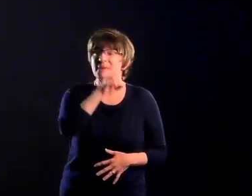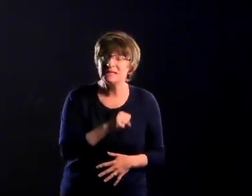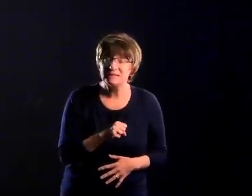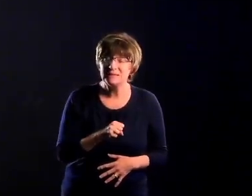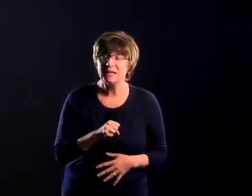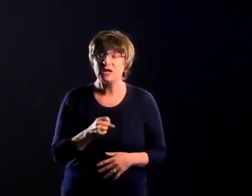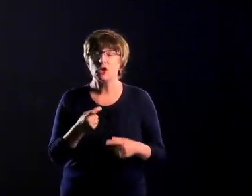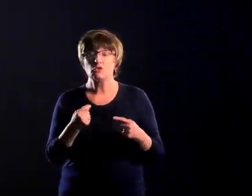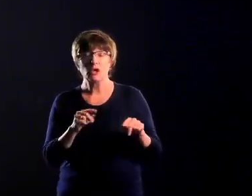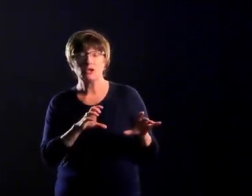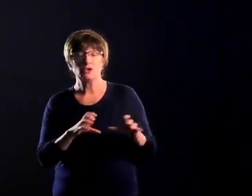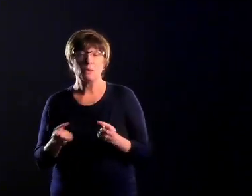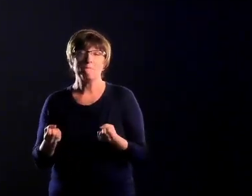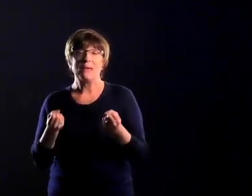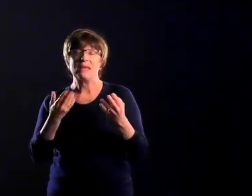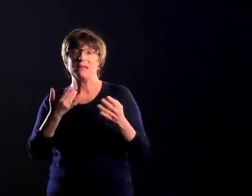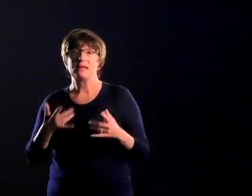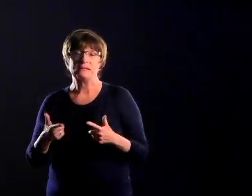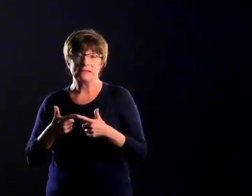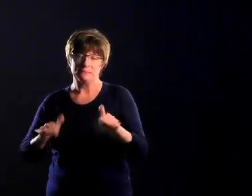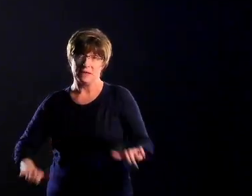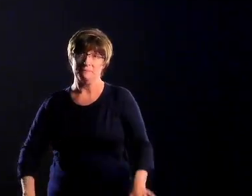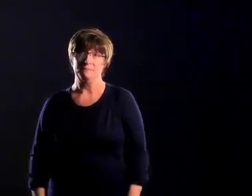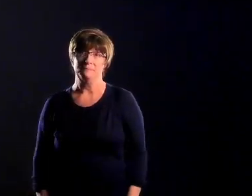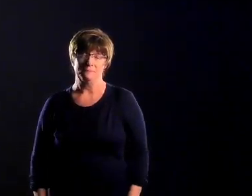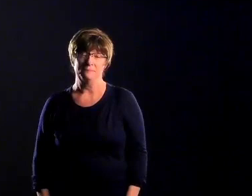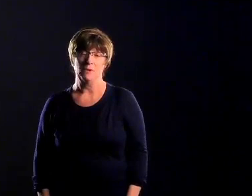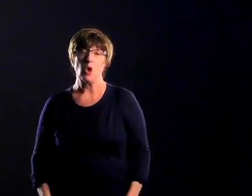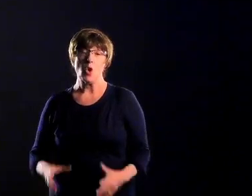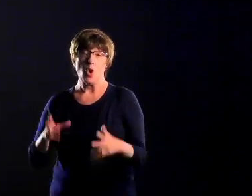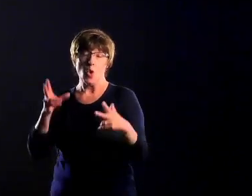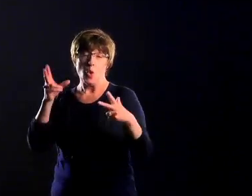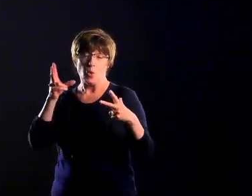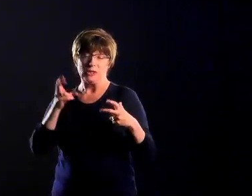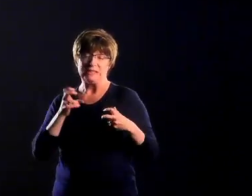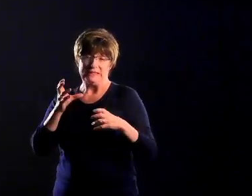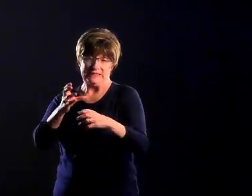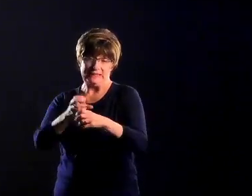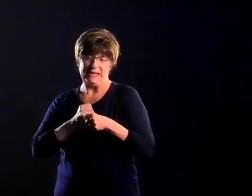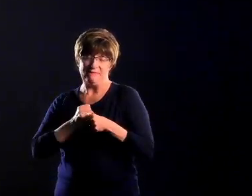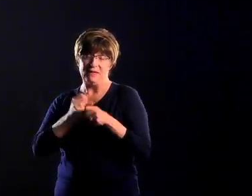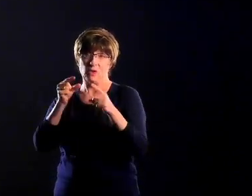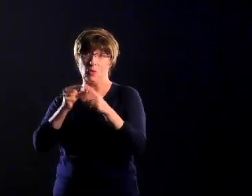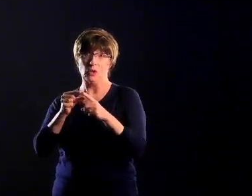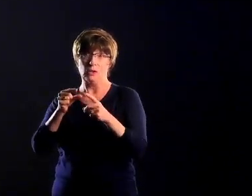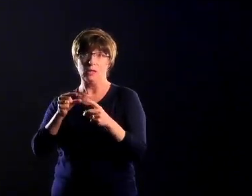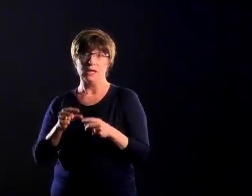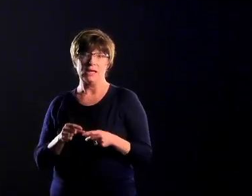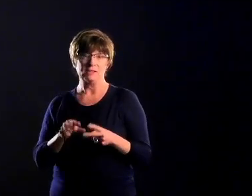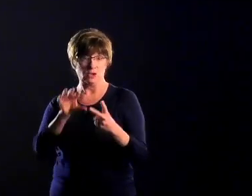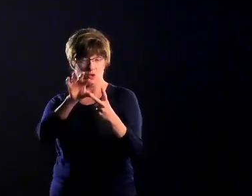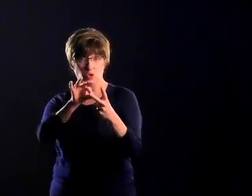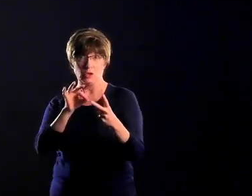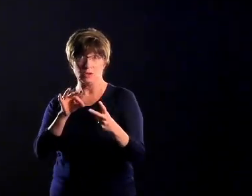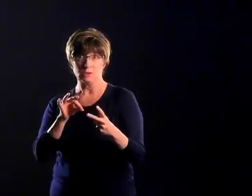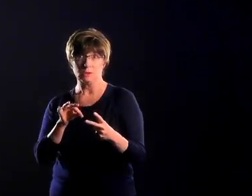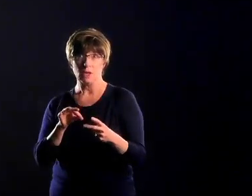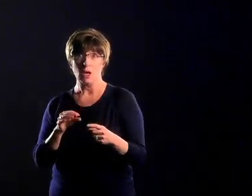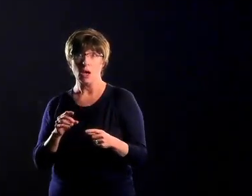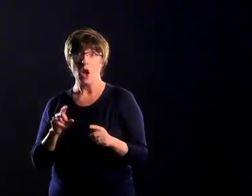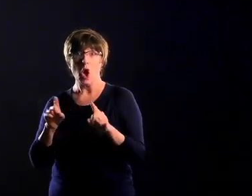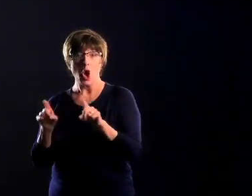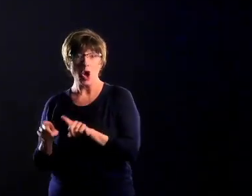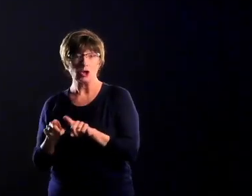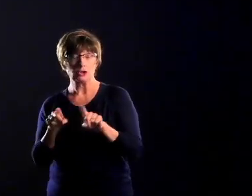do too many things at one time. Receiving the word is a choice, but also becomes an